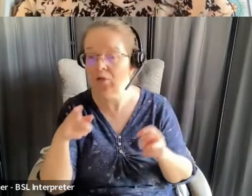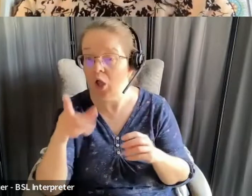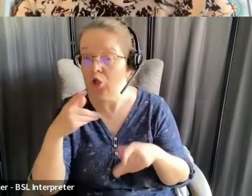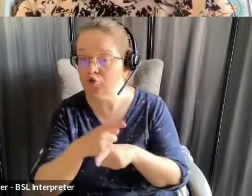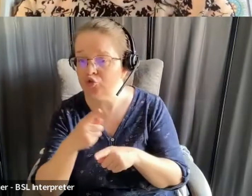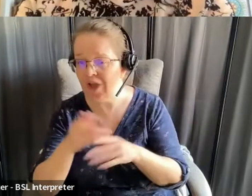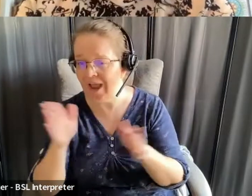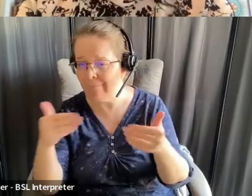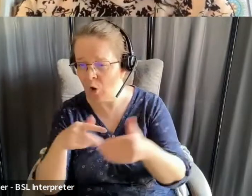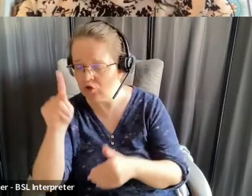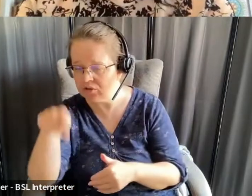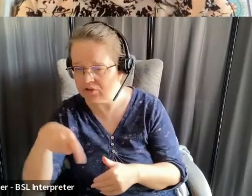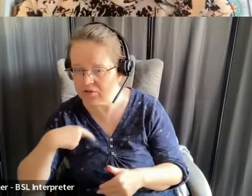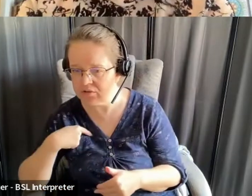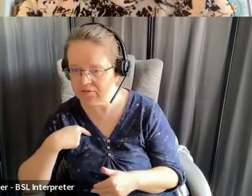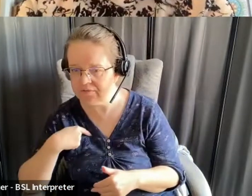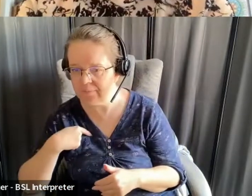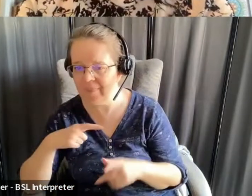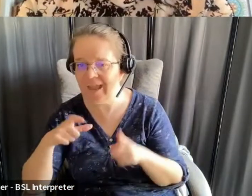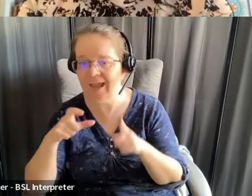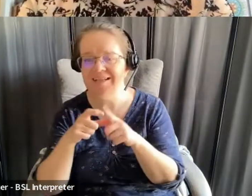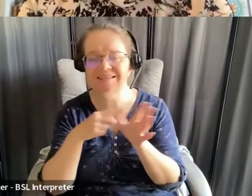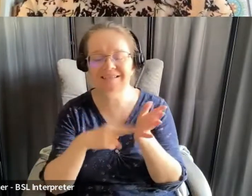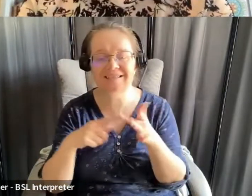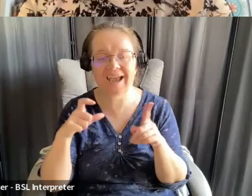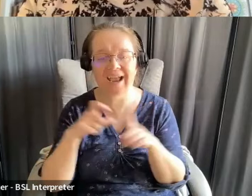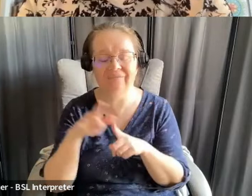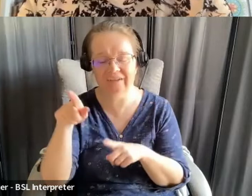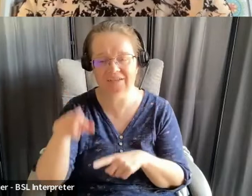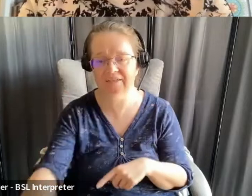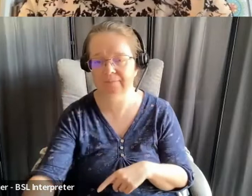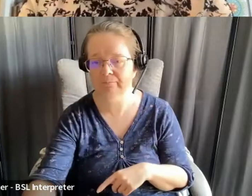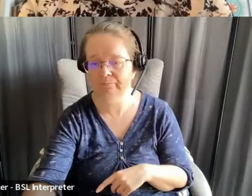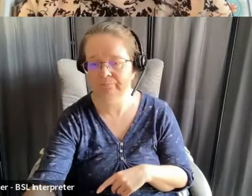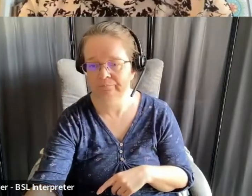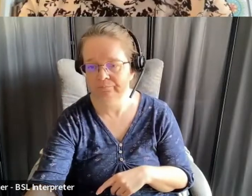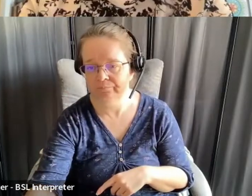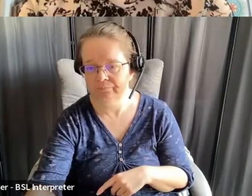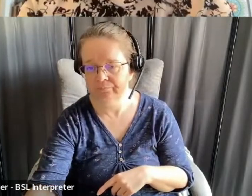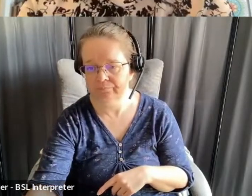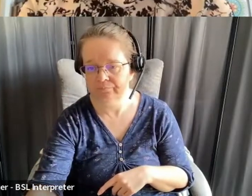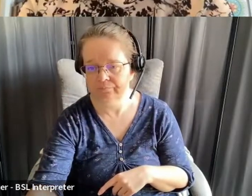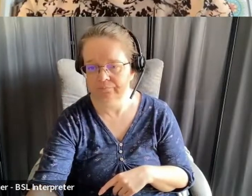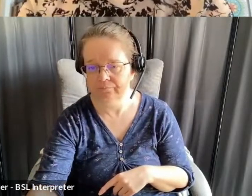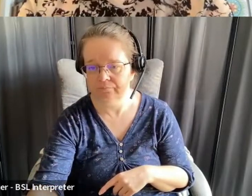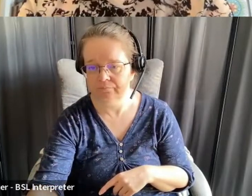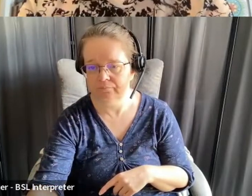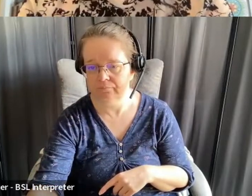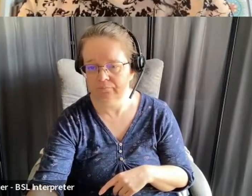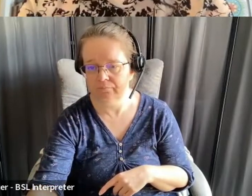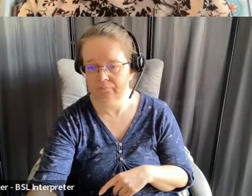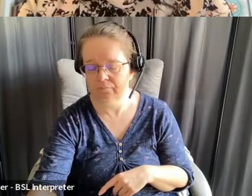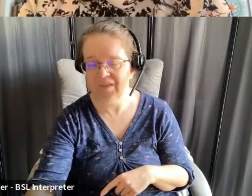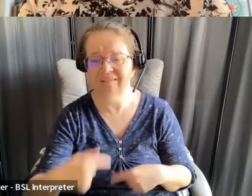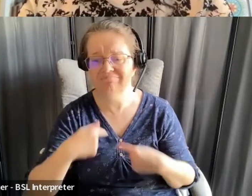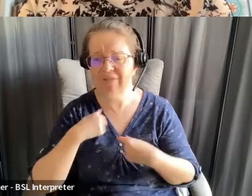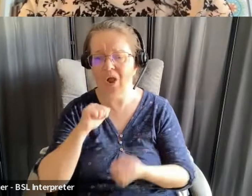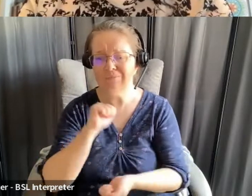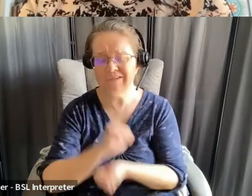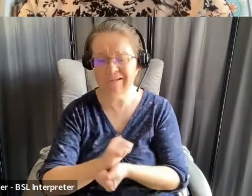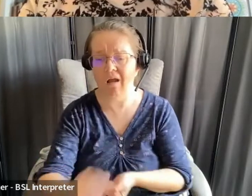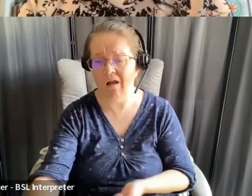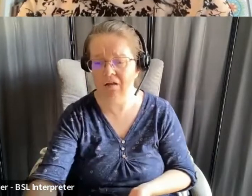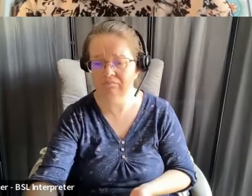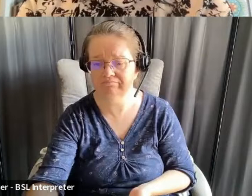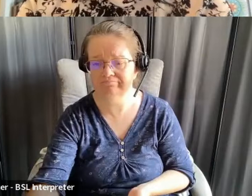okay. We have David. David, thank you very much for sharing this with us, and I'm going to read it out, folks. Yes, I am stuck. I don't know where I want to